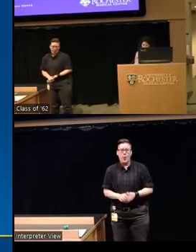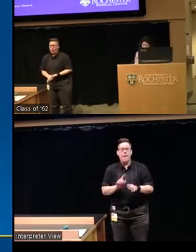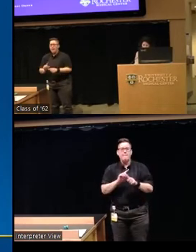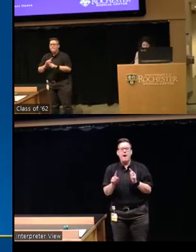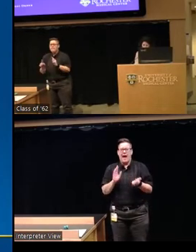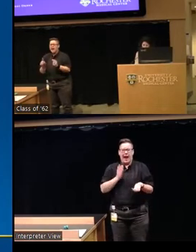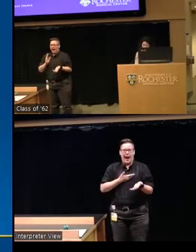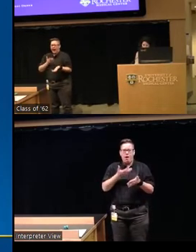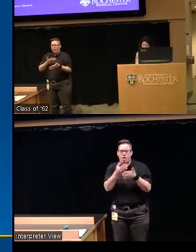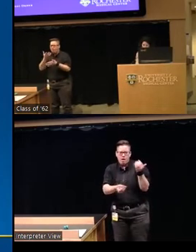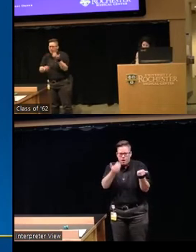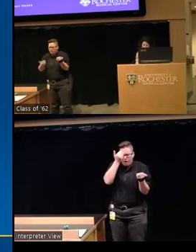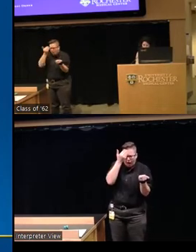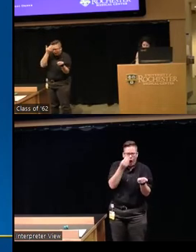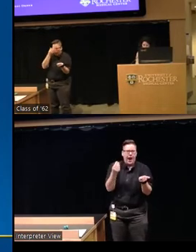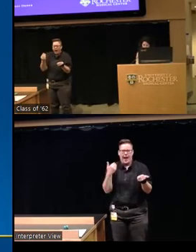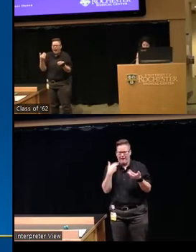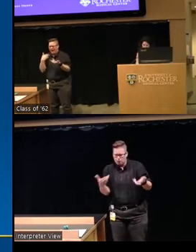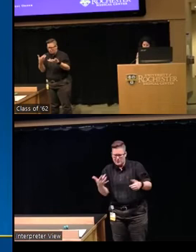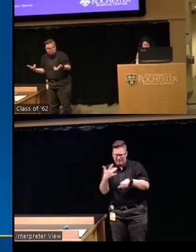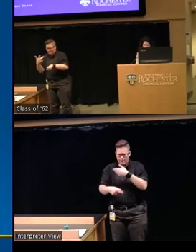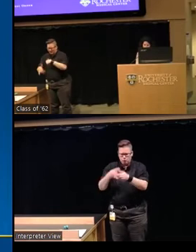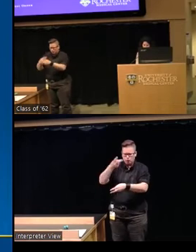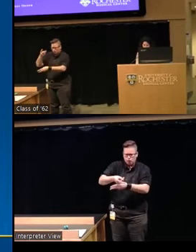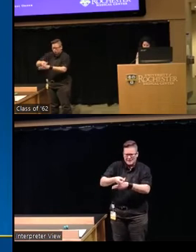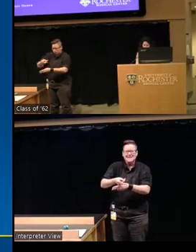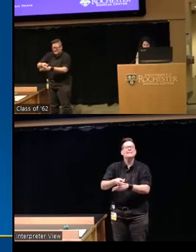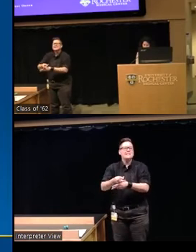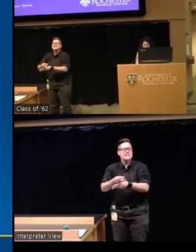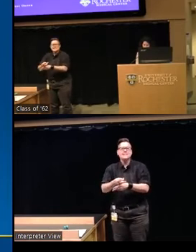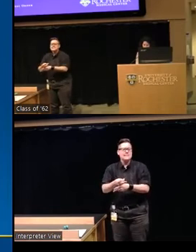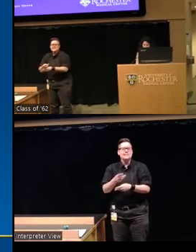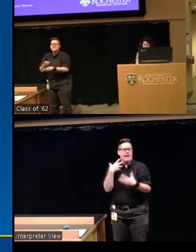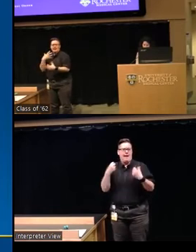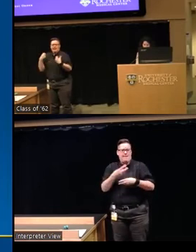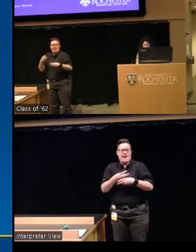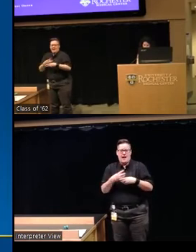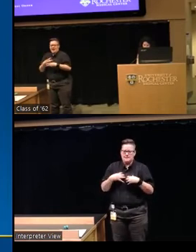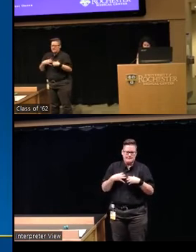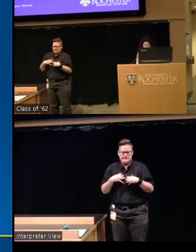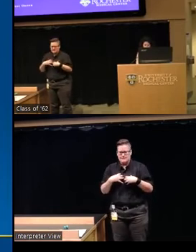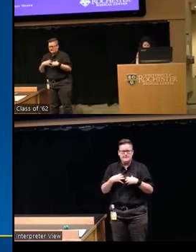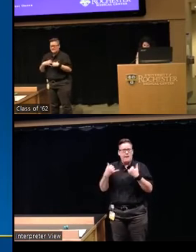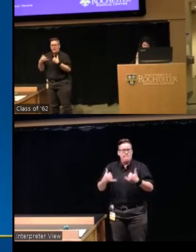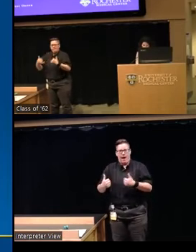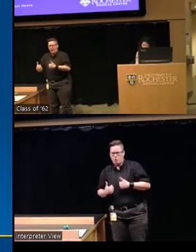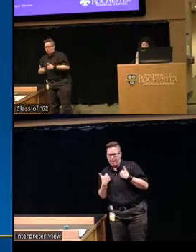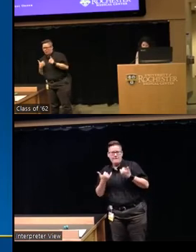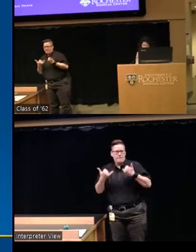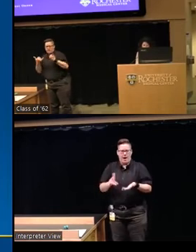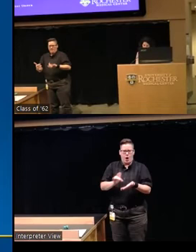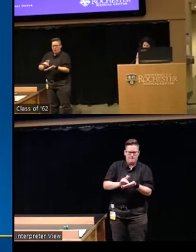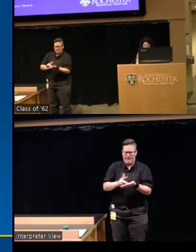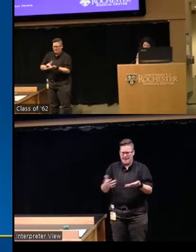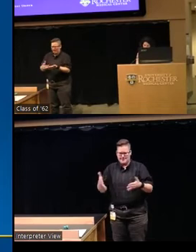medical understanding and therapeutic resources has created a very palpable tension in healthcare as modern life intersects with modern medicine. I